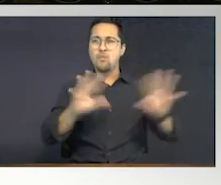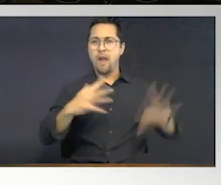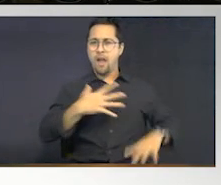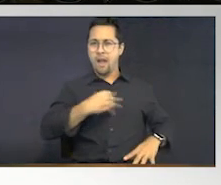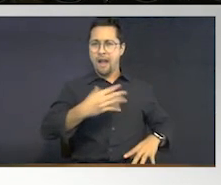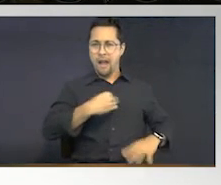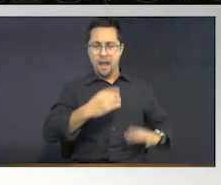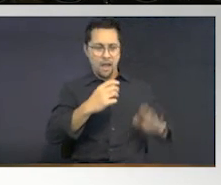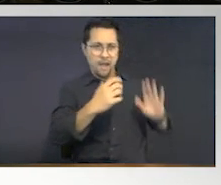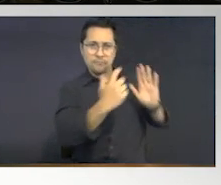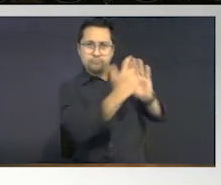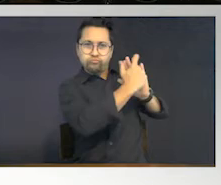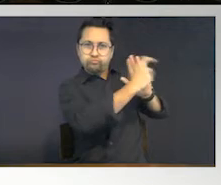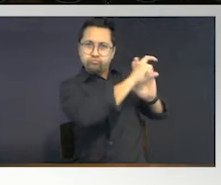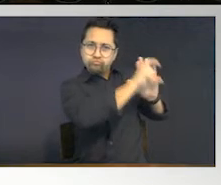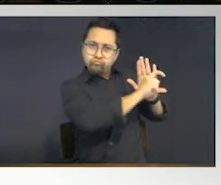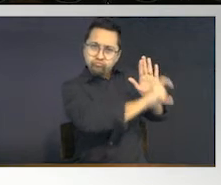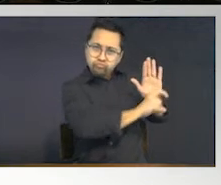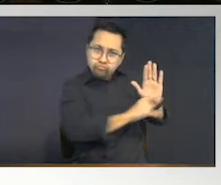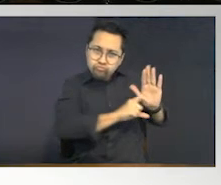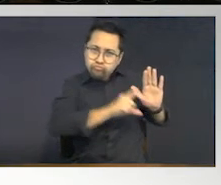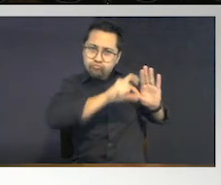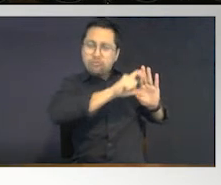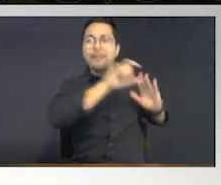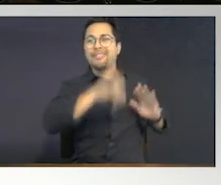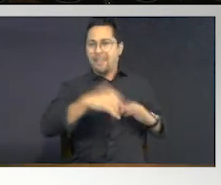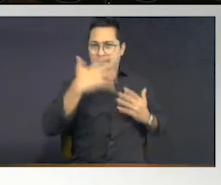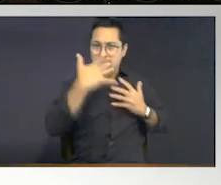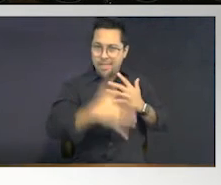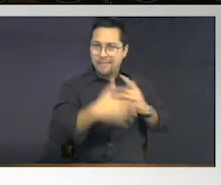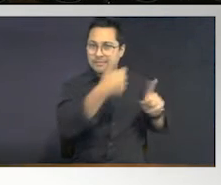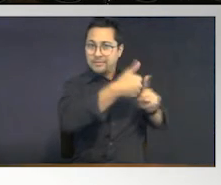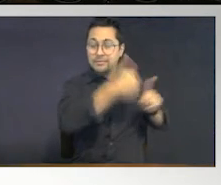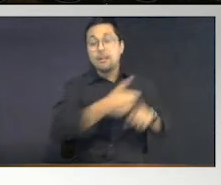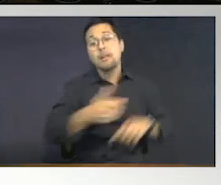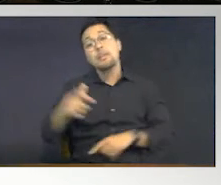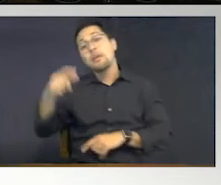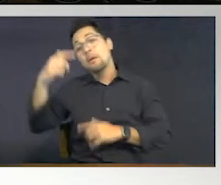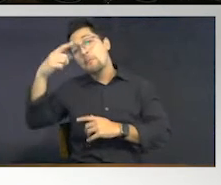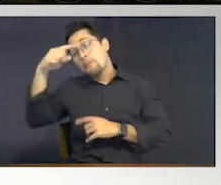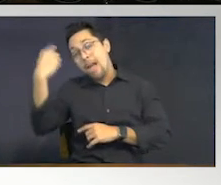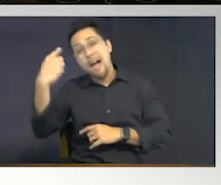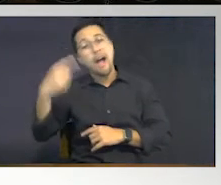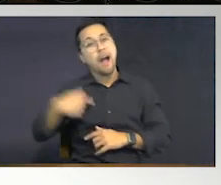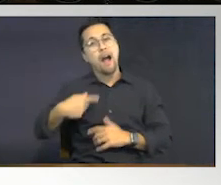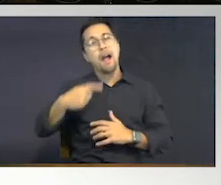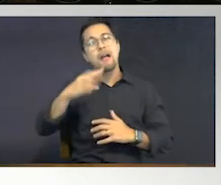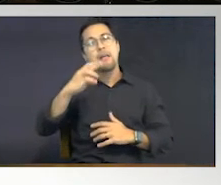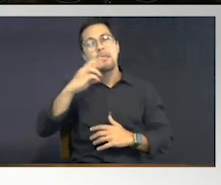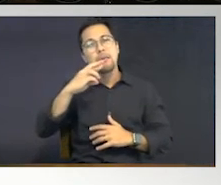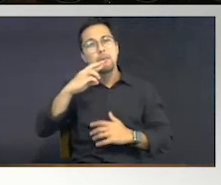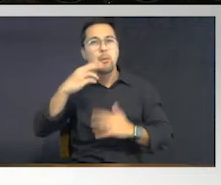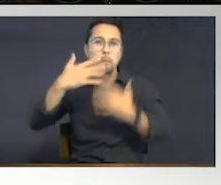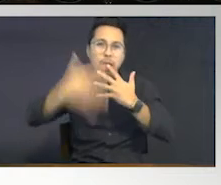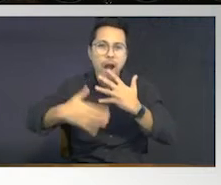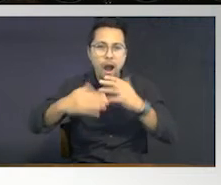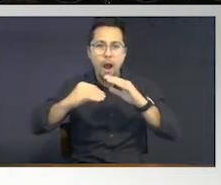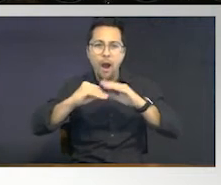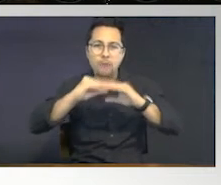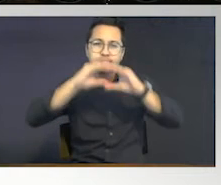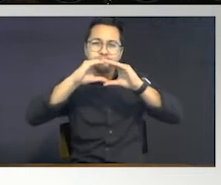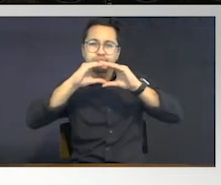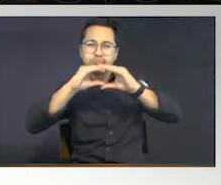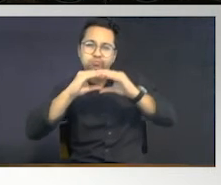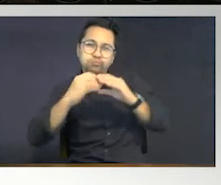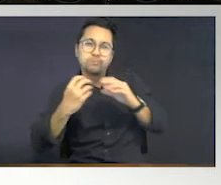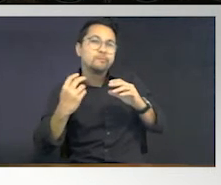That's actually the bleed itself. And then the big black areas where the fluid was built up. So his platelet